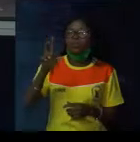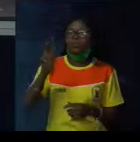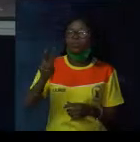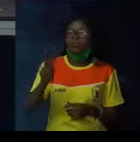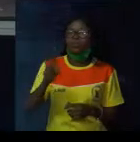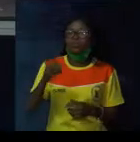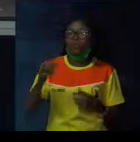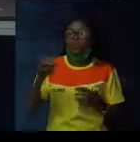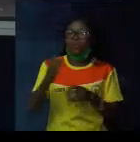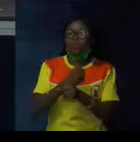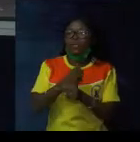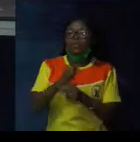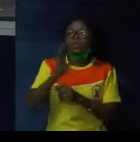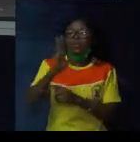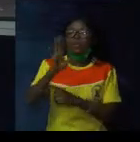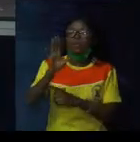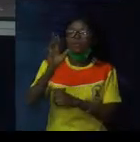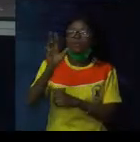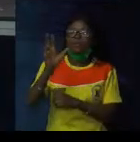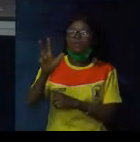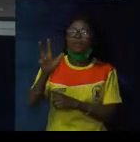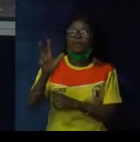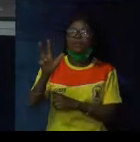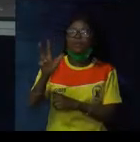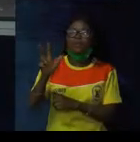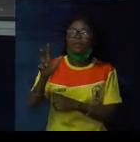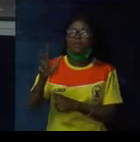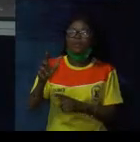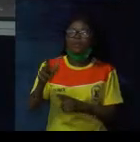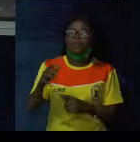what? You get 63.